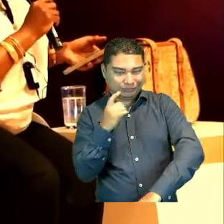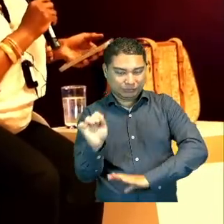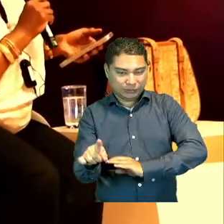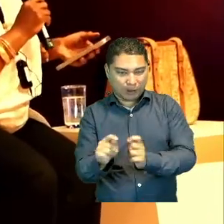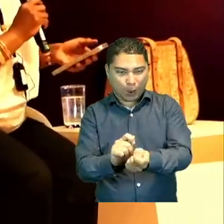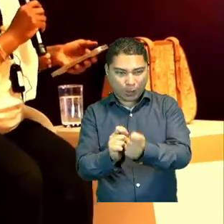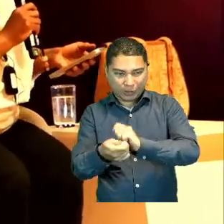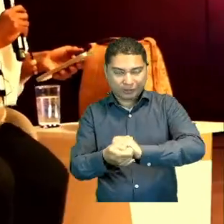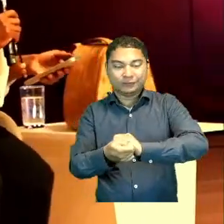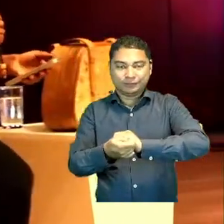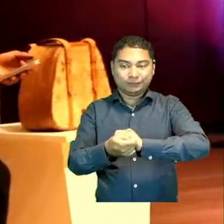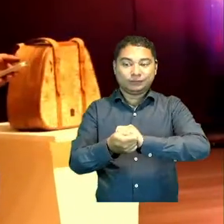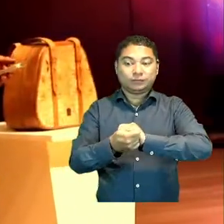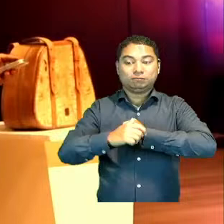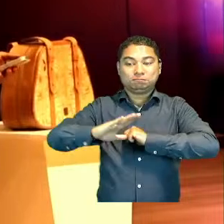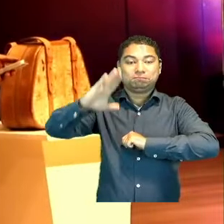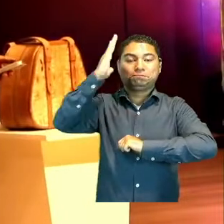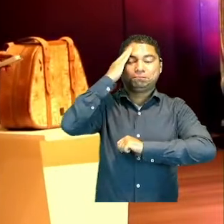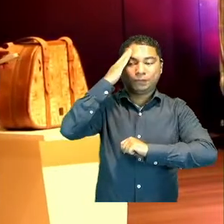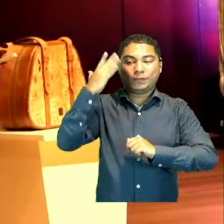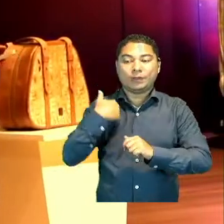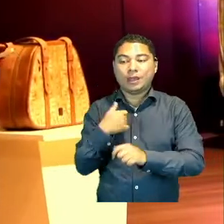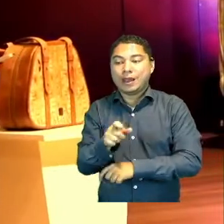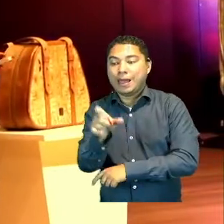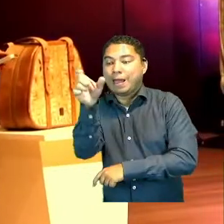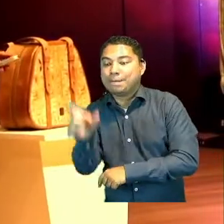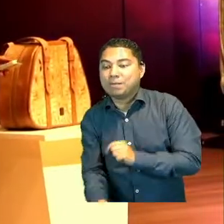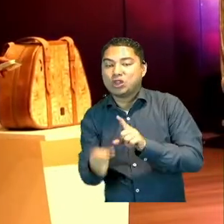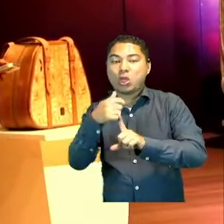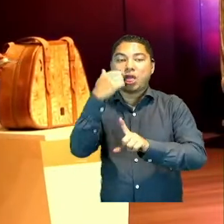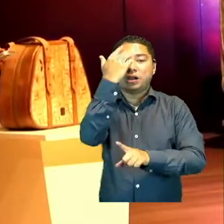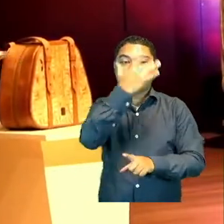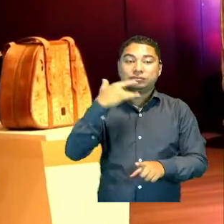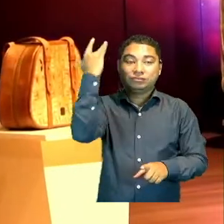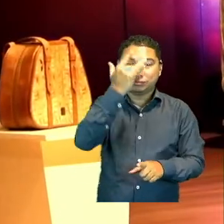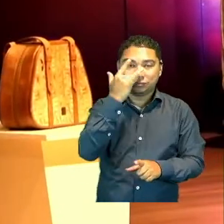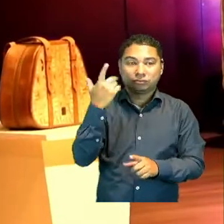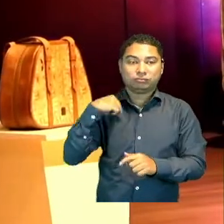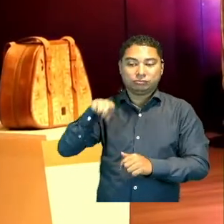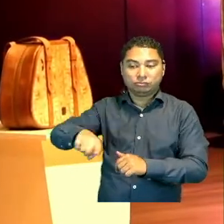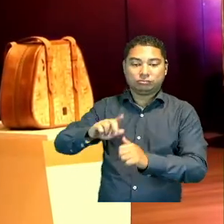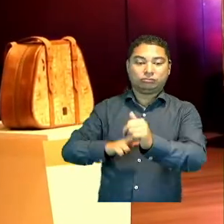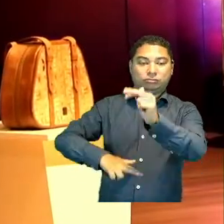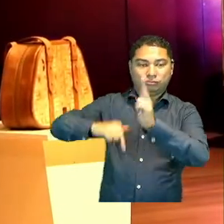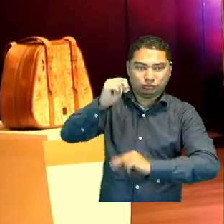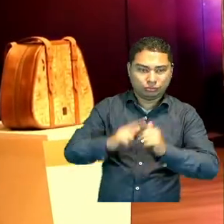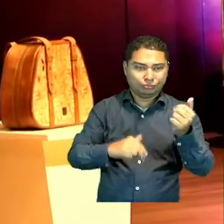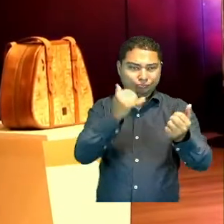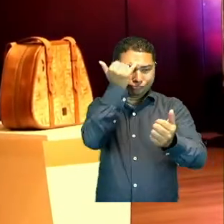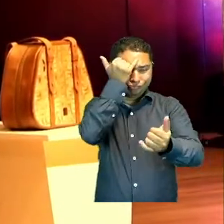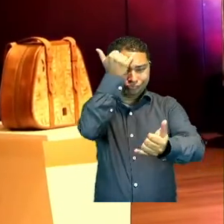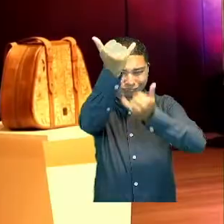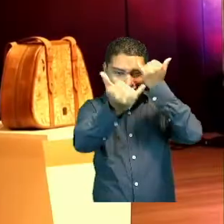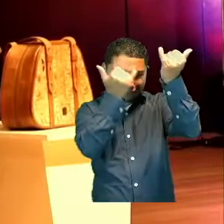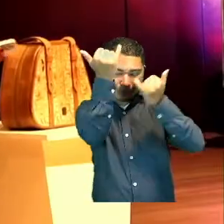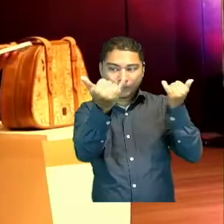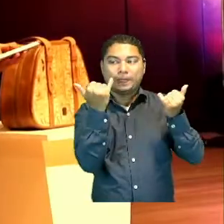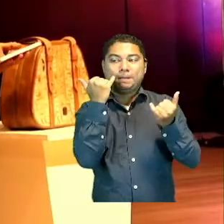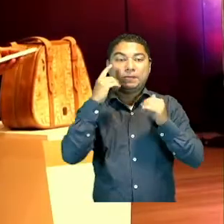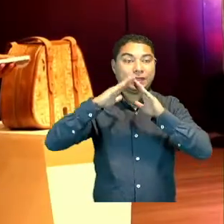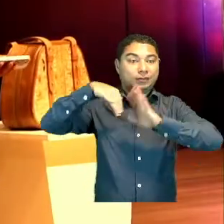wanna change this question a little bit, or tweak it, because we know that black people are builders